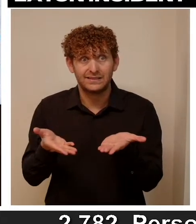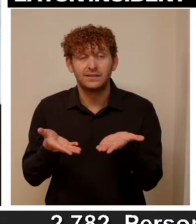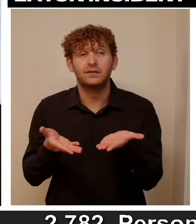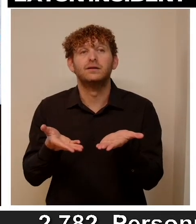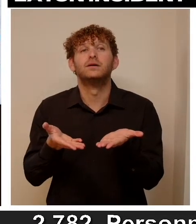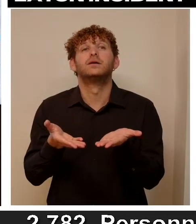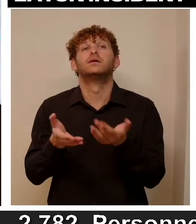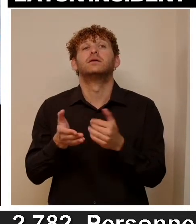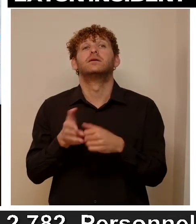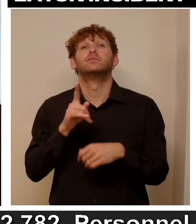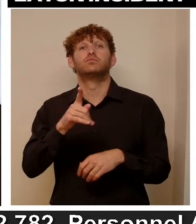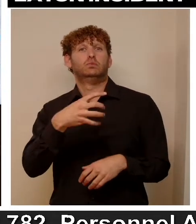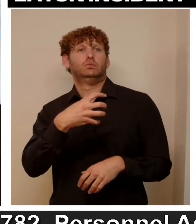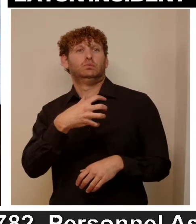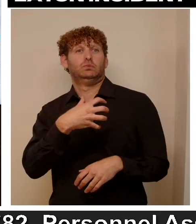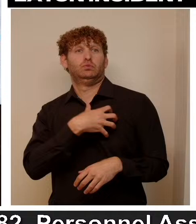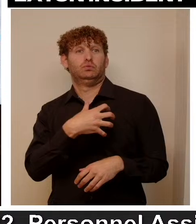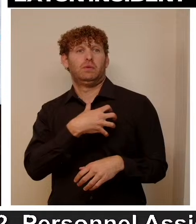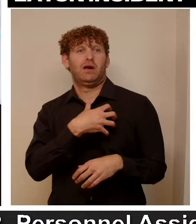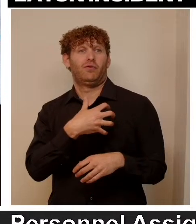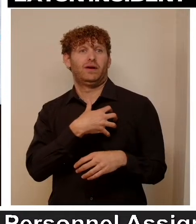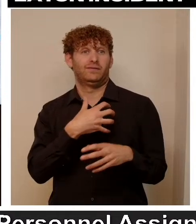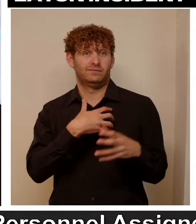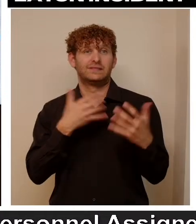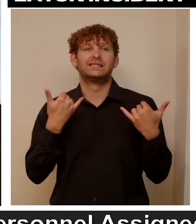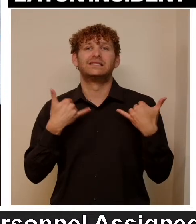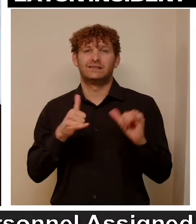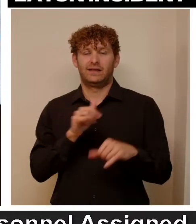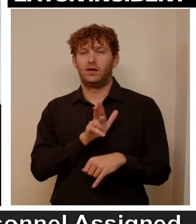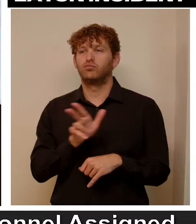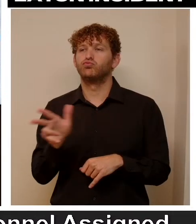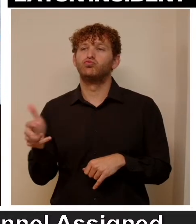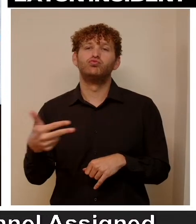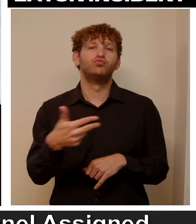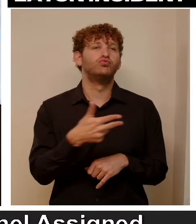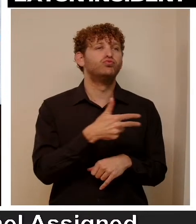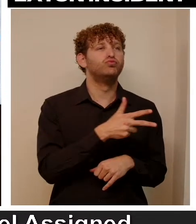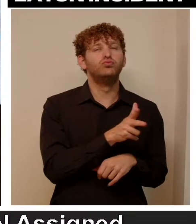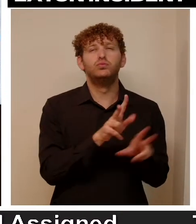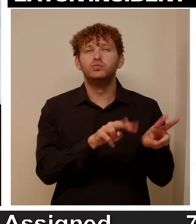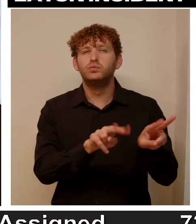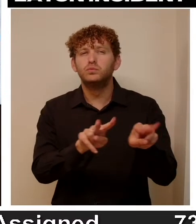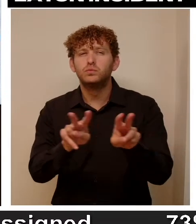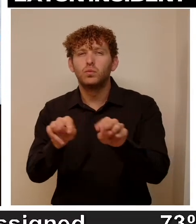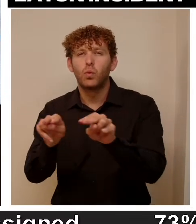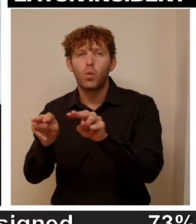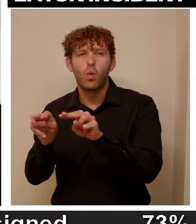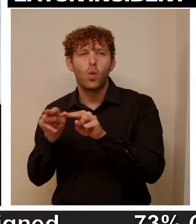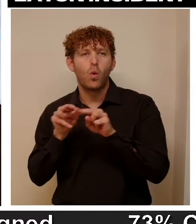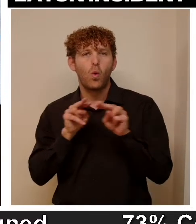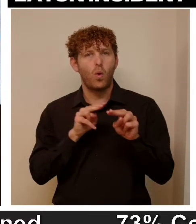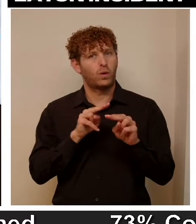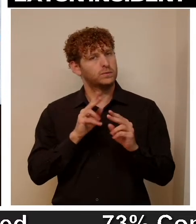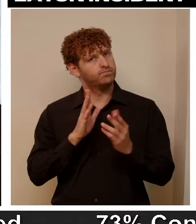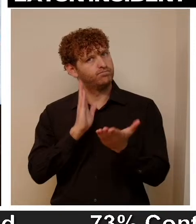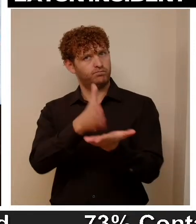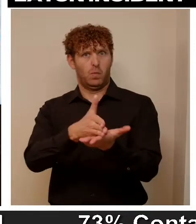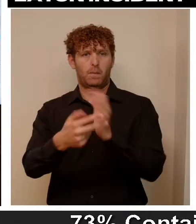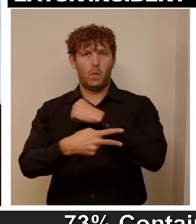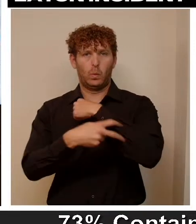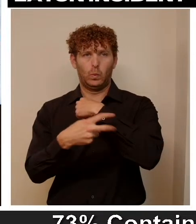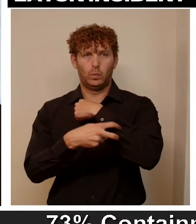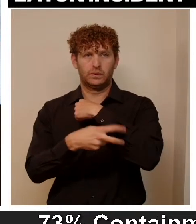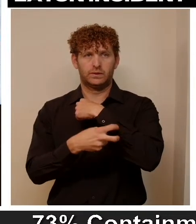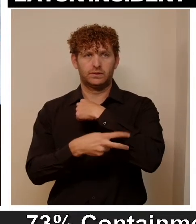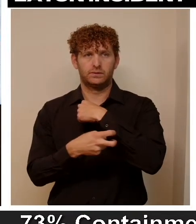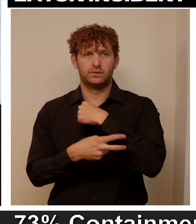the Sheriff's Department will still have roving patrols in that area to do looting suppression. We will be heavily in that area doing